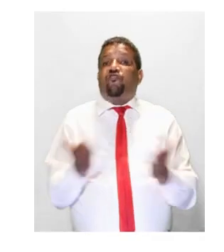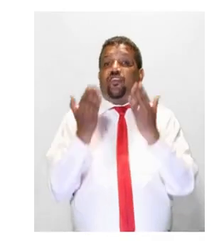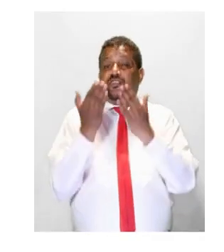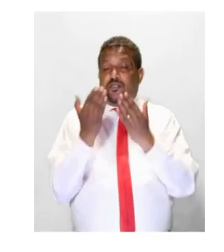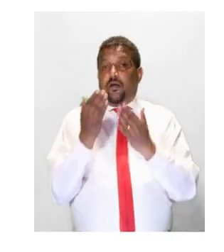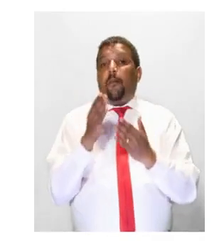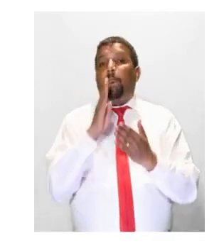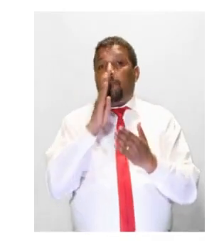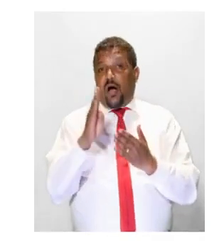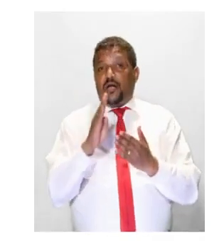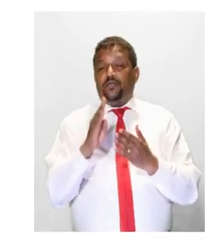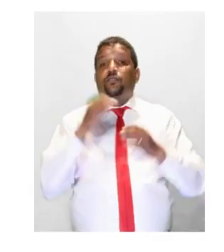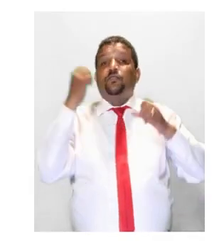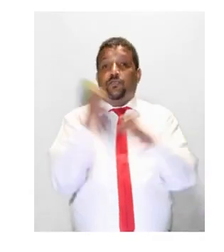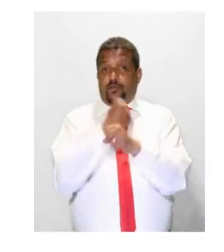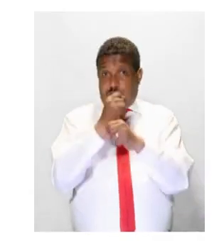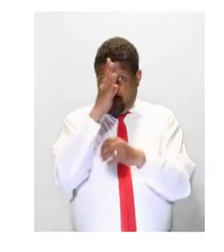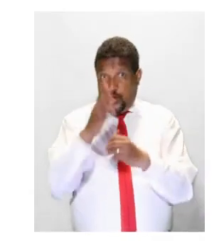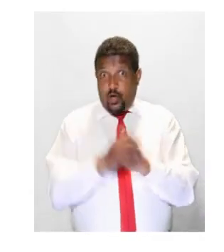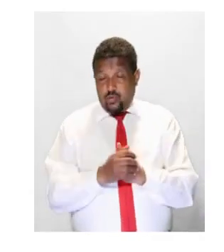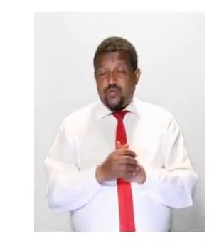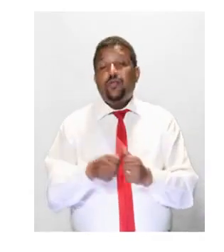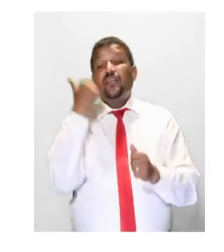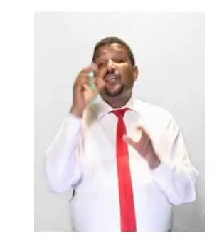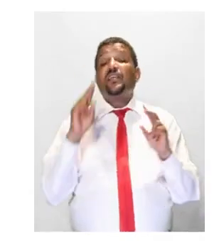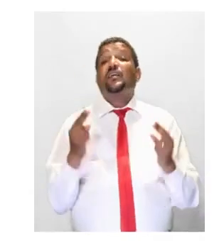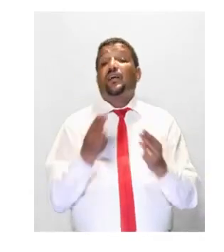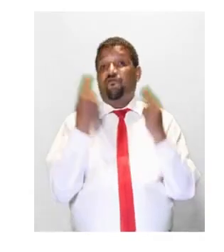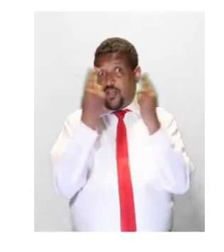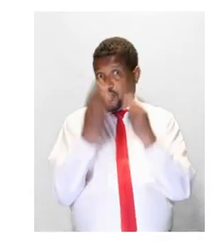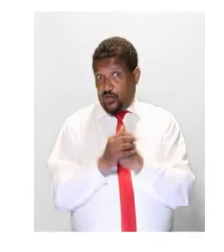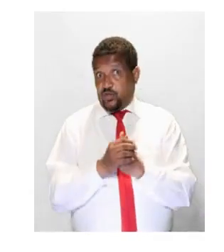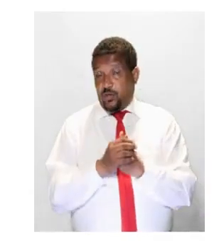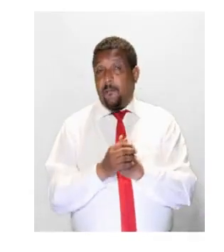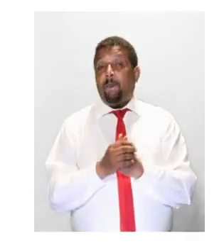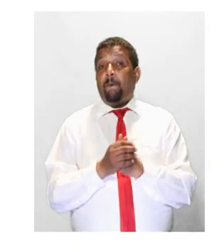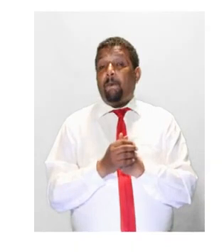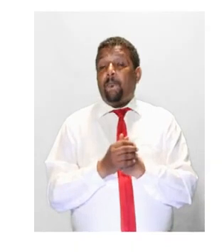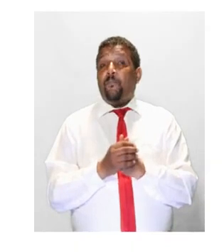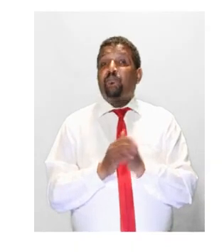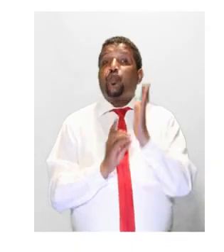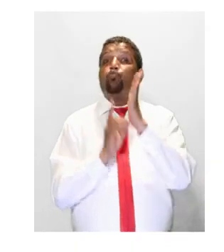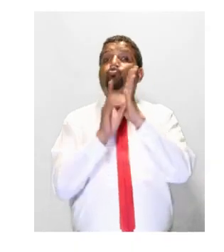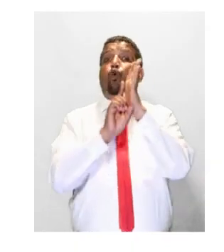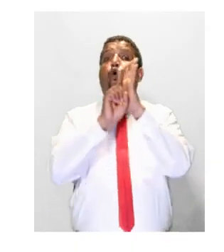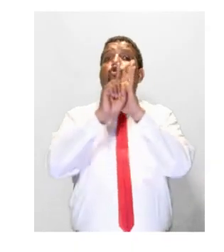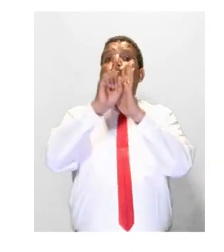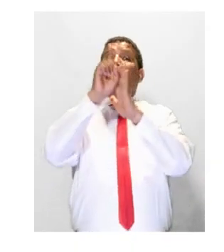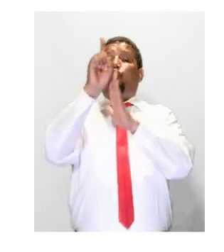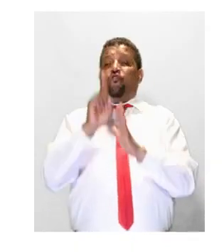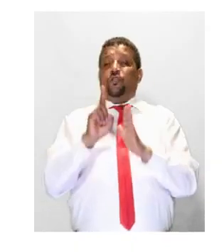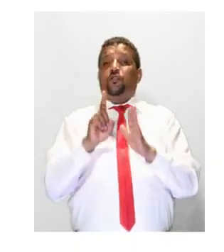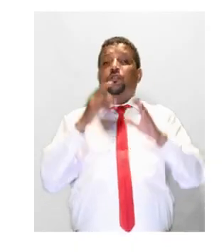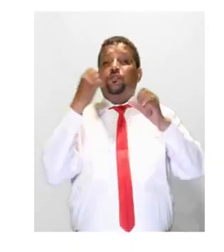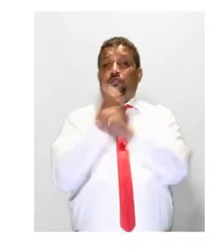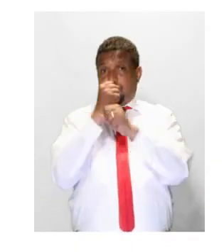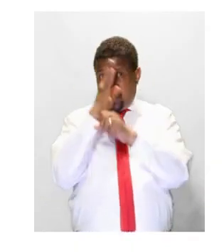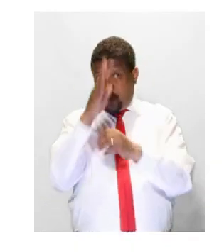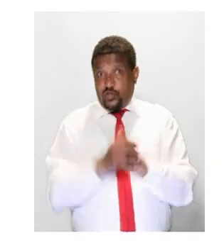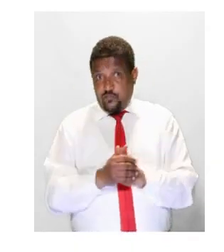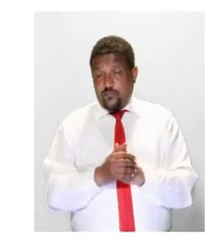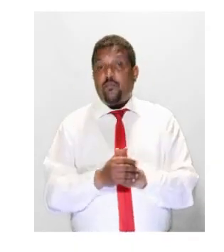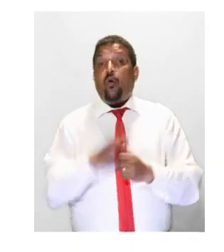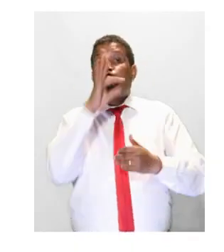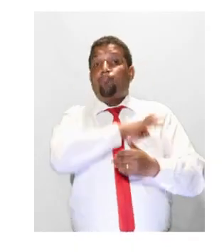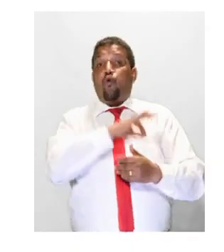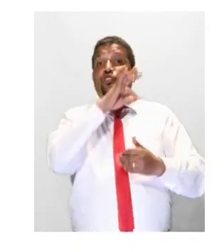by entrepreneurs. The other advantage is that there's growth of entrepreneurship due to the